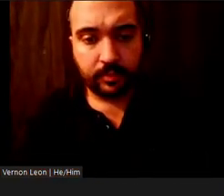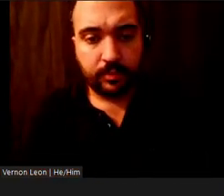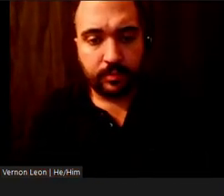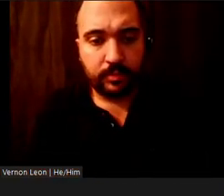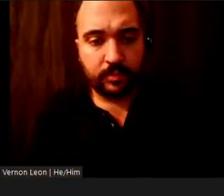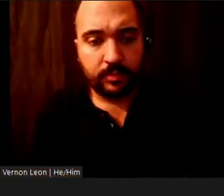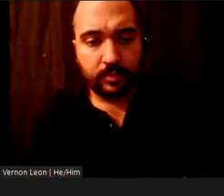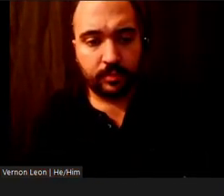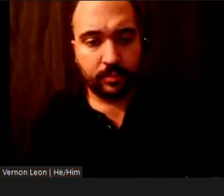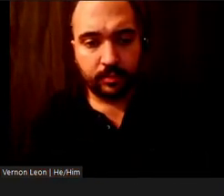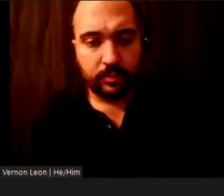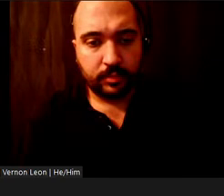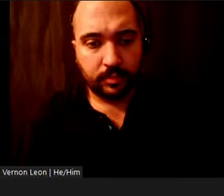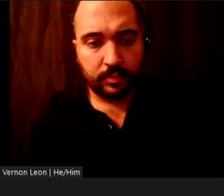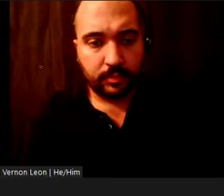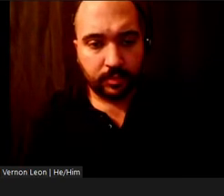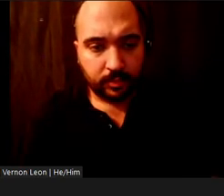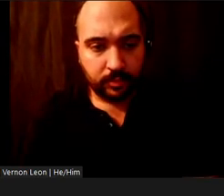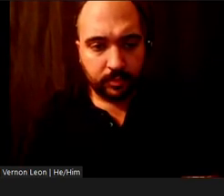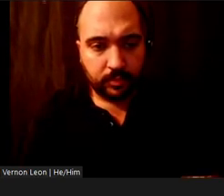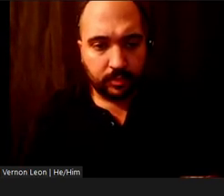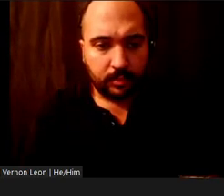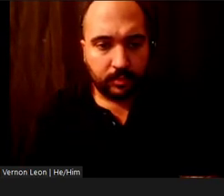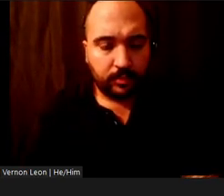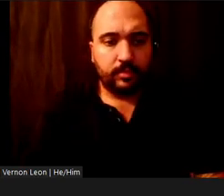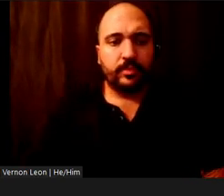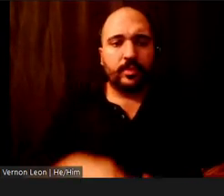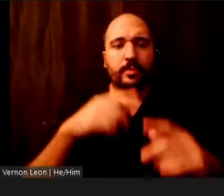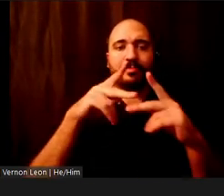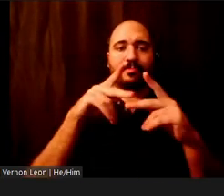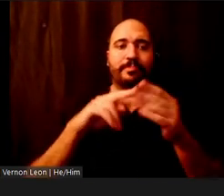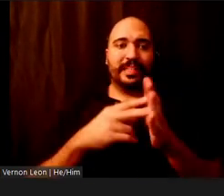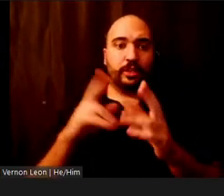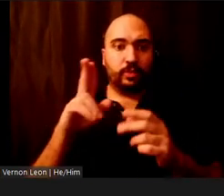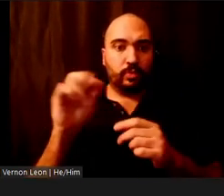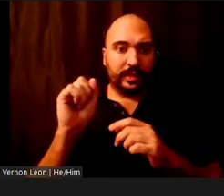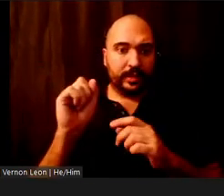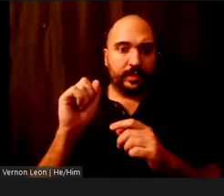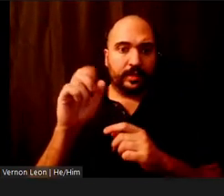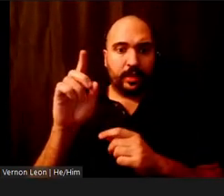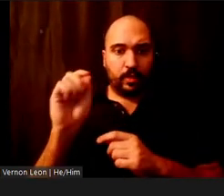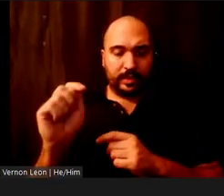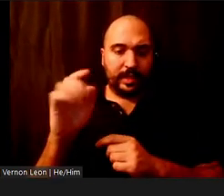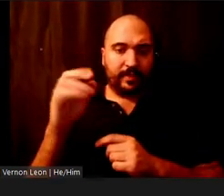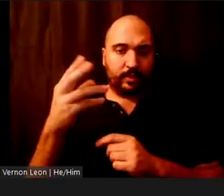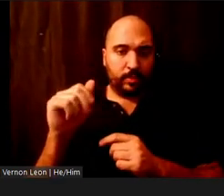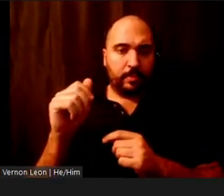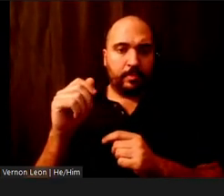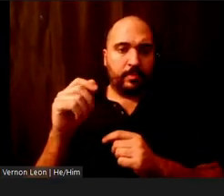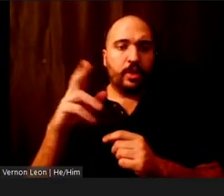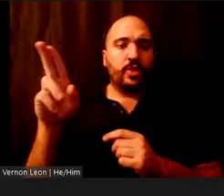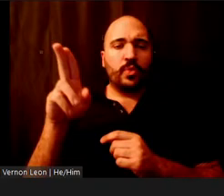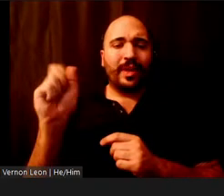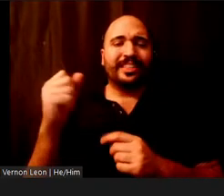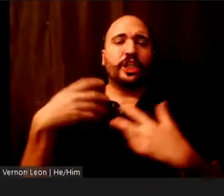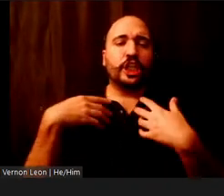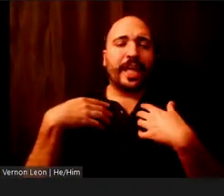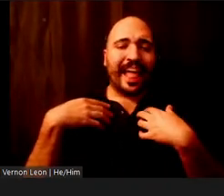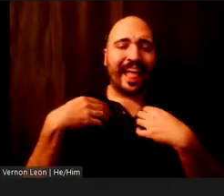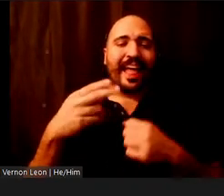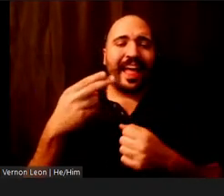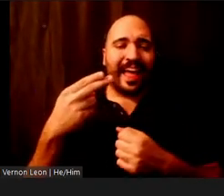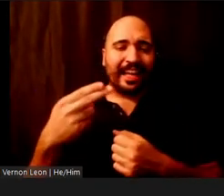person whose household income is at or below the U.S. of Health and Human Services poverty guidelines. For a family of four, the